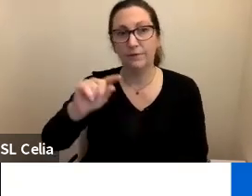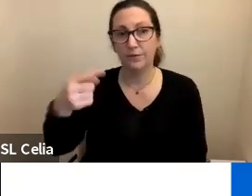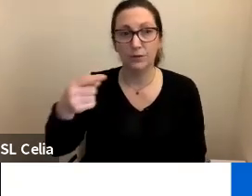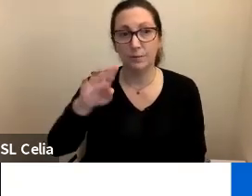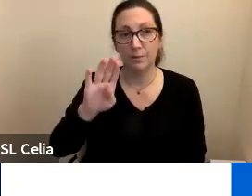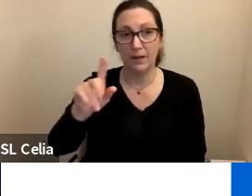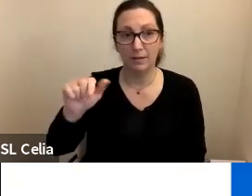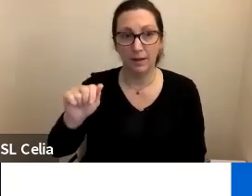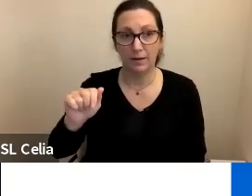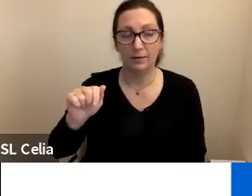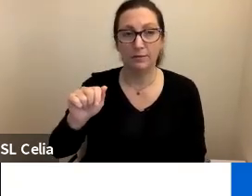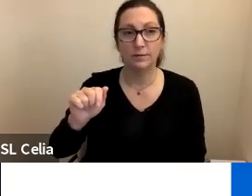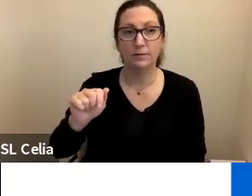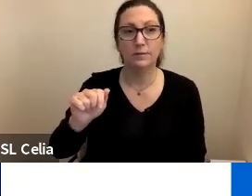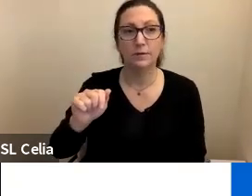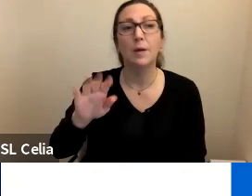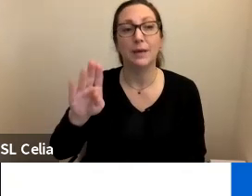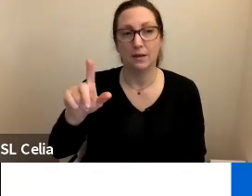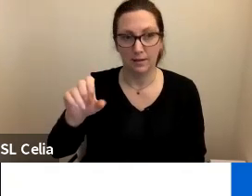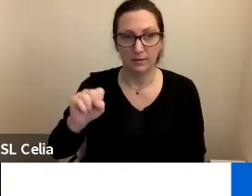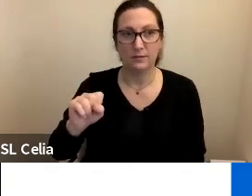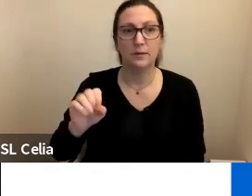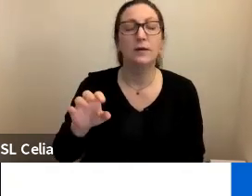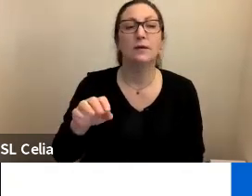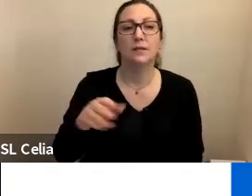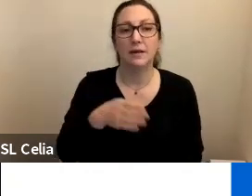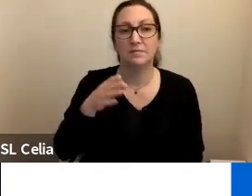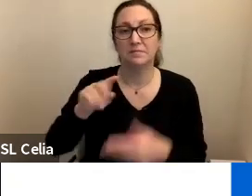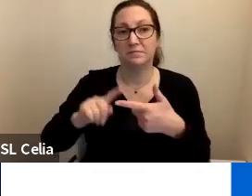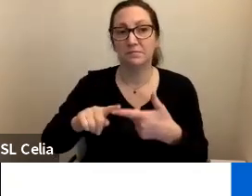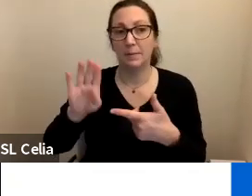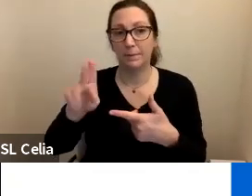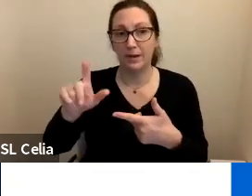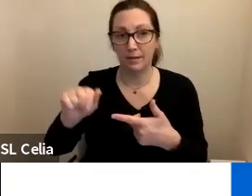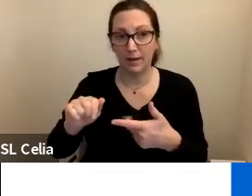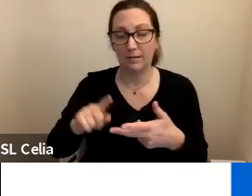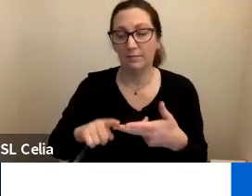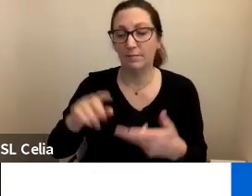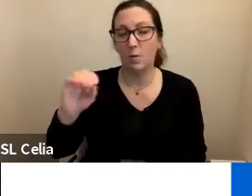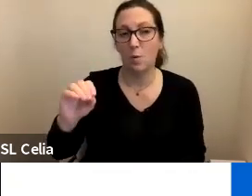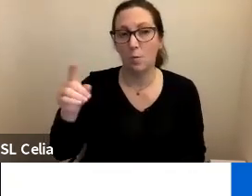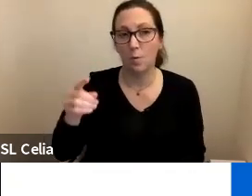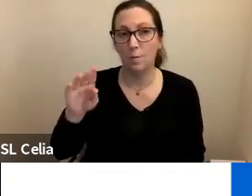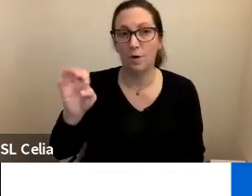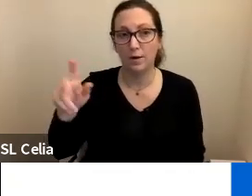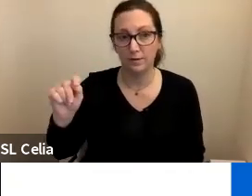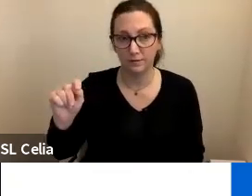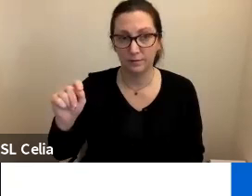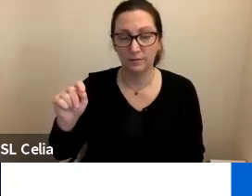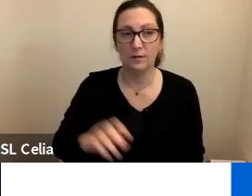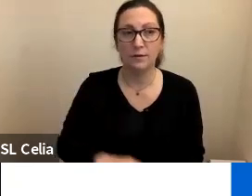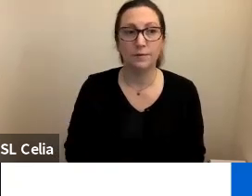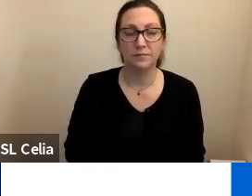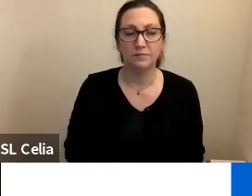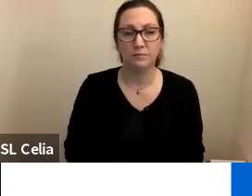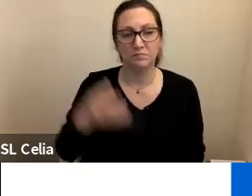12.1% ranked BLA first, and 6.1% ranked O'Brien first. So I'll let you